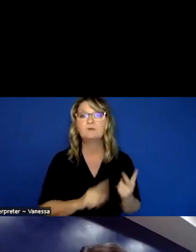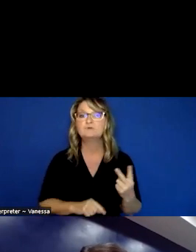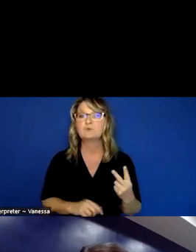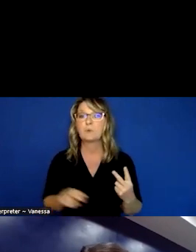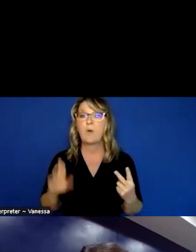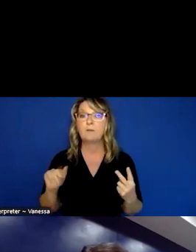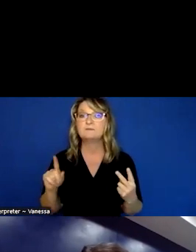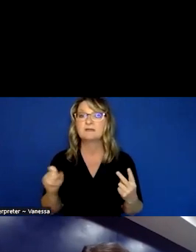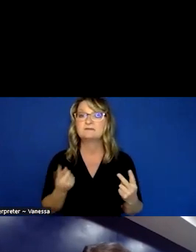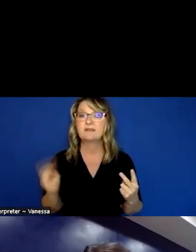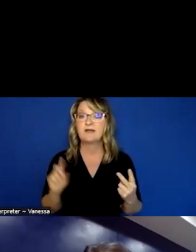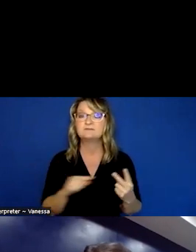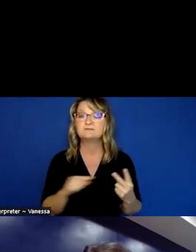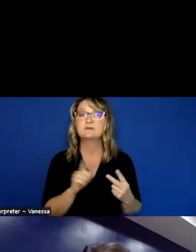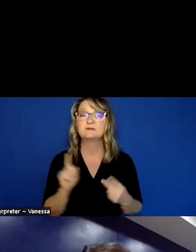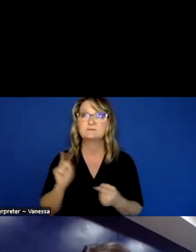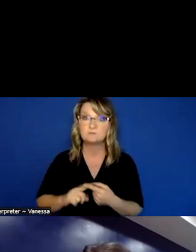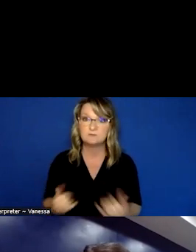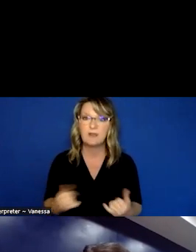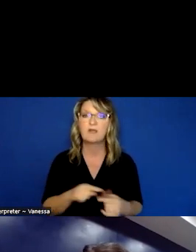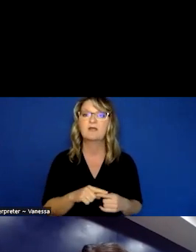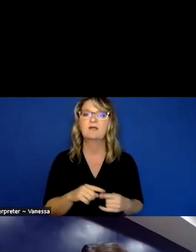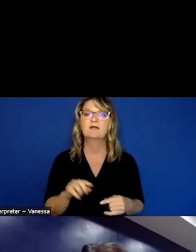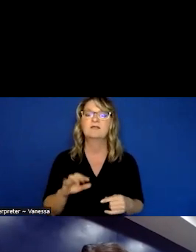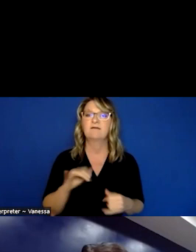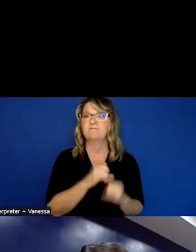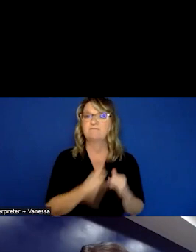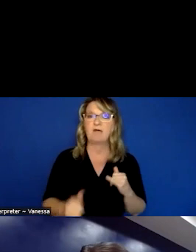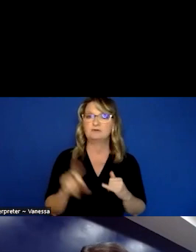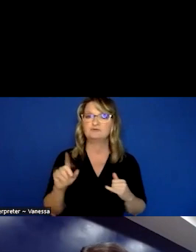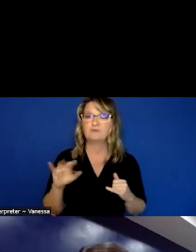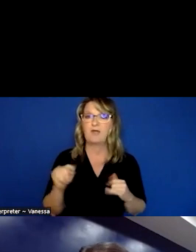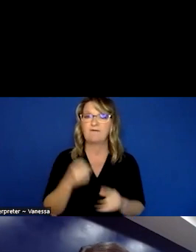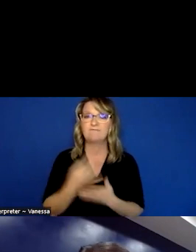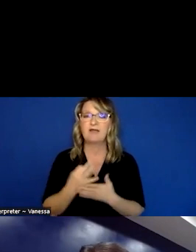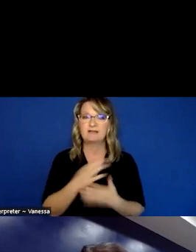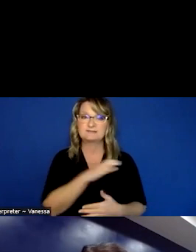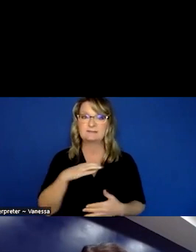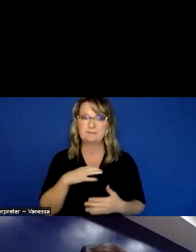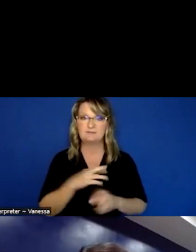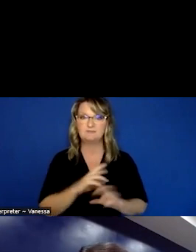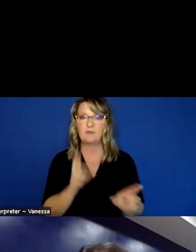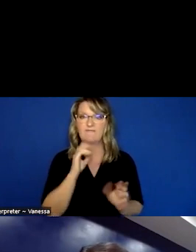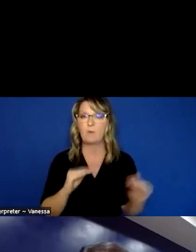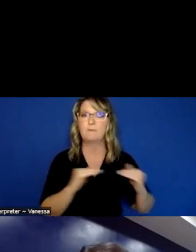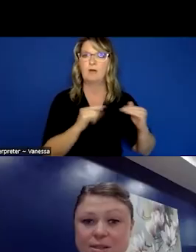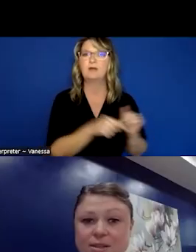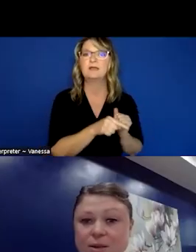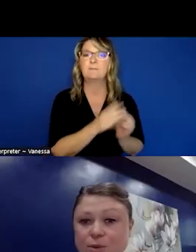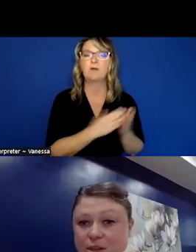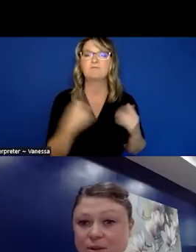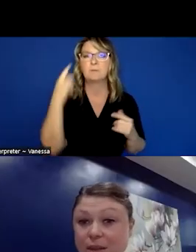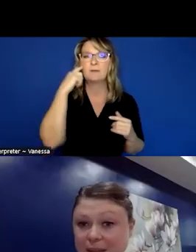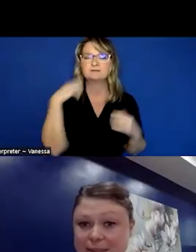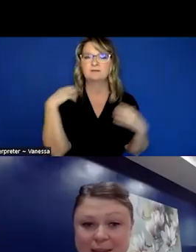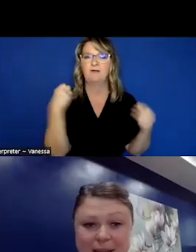week, one, the fifth and final draft from the Senate Finance Committee was released, and that was on parity as part of their mental health process. And I